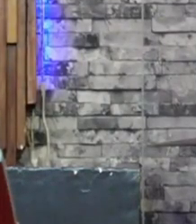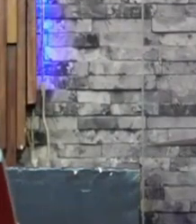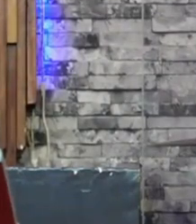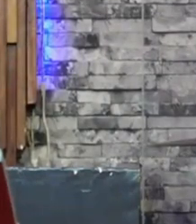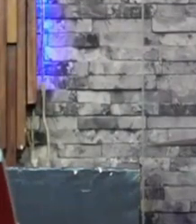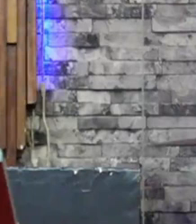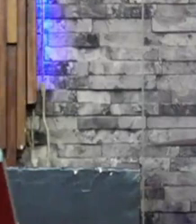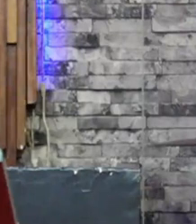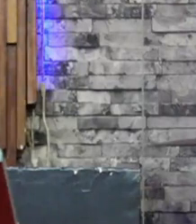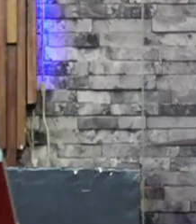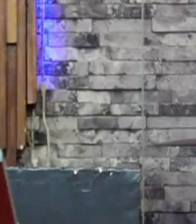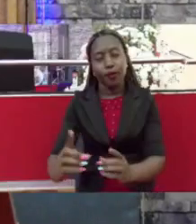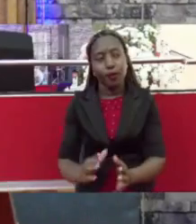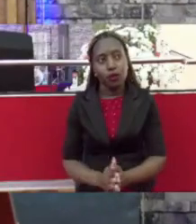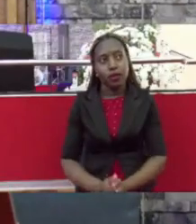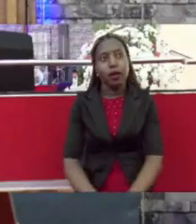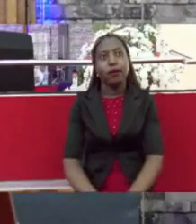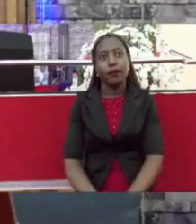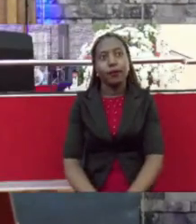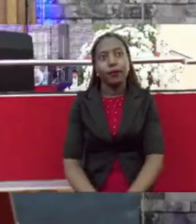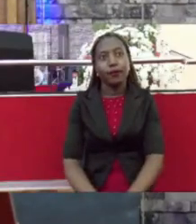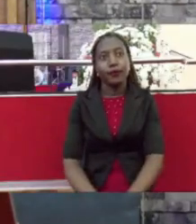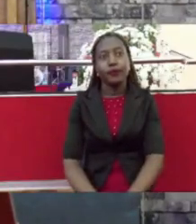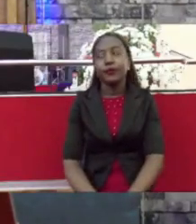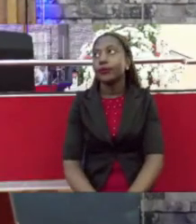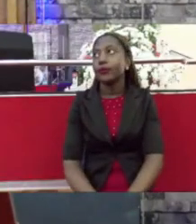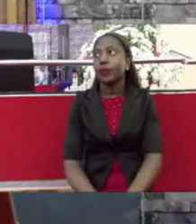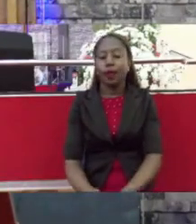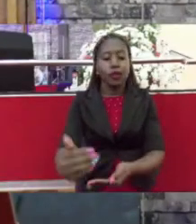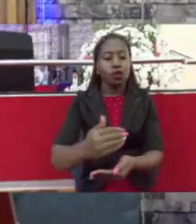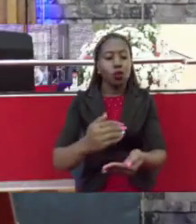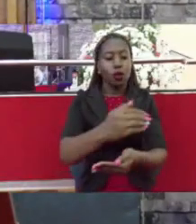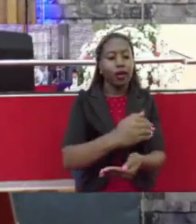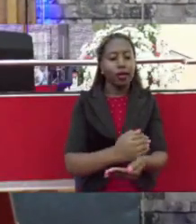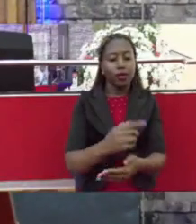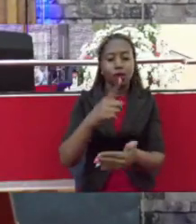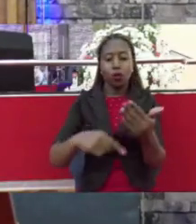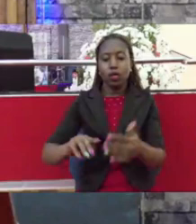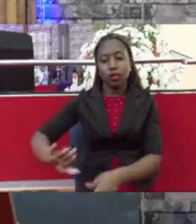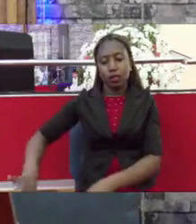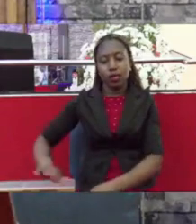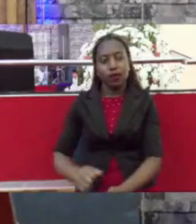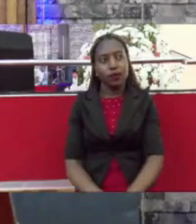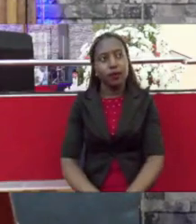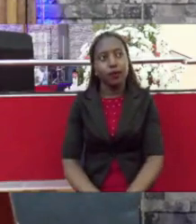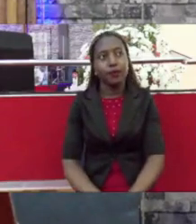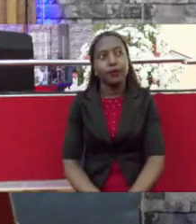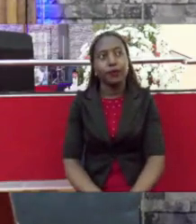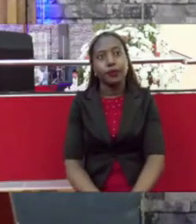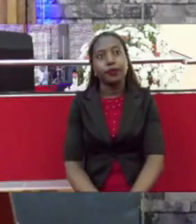his disciples. Yesu akaamuru wanafunzi wake, gather the pieces that are left over. Kusanyeni yale